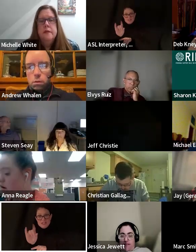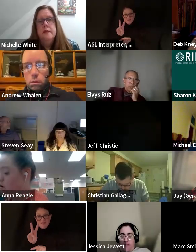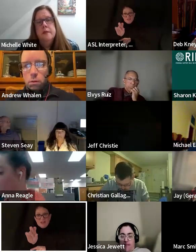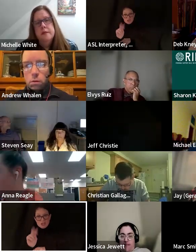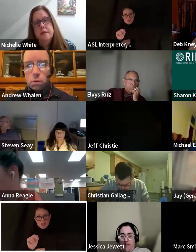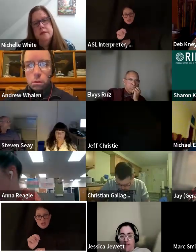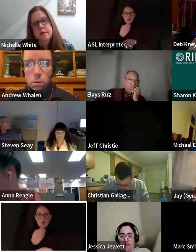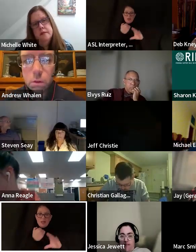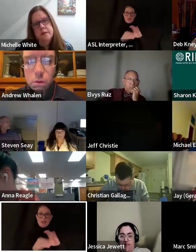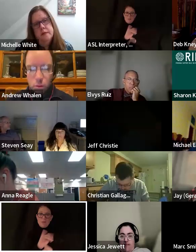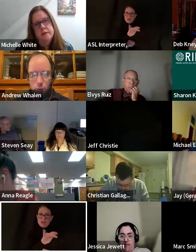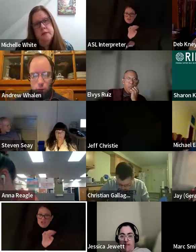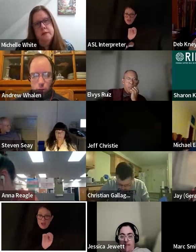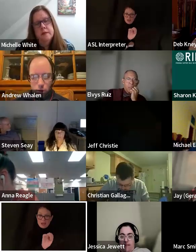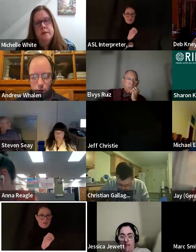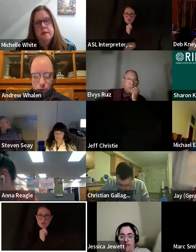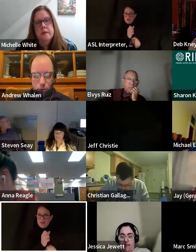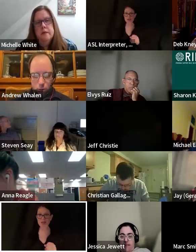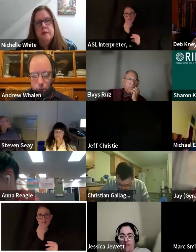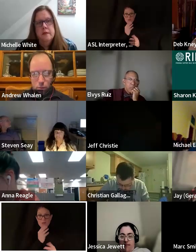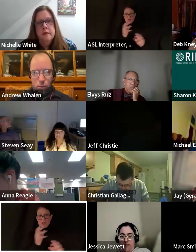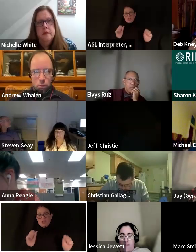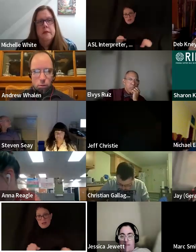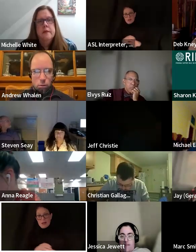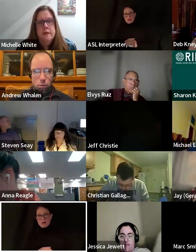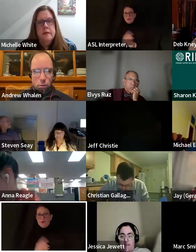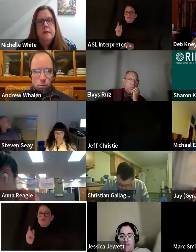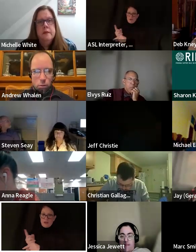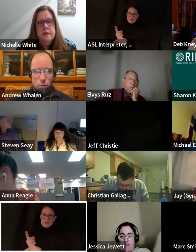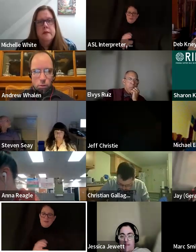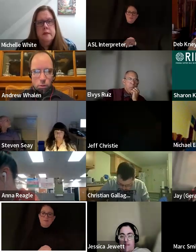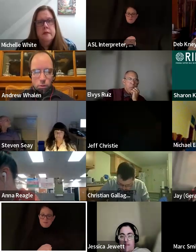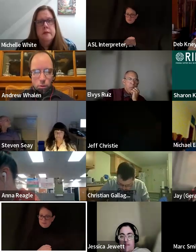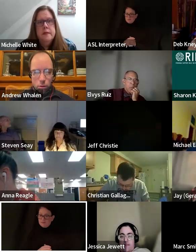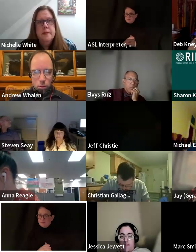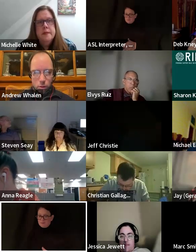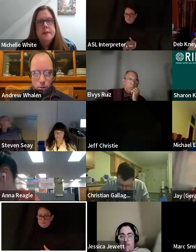Jackie if you need to get that information and you didn't get it. Yes.